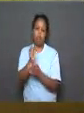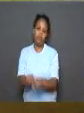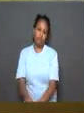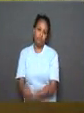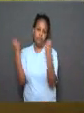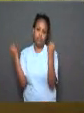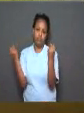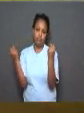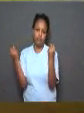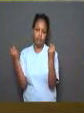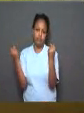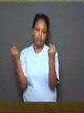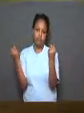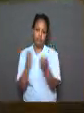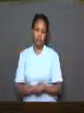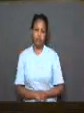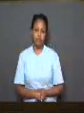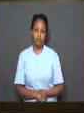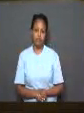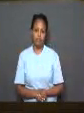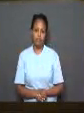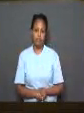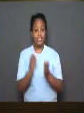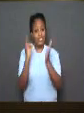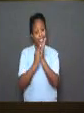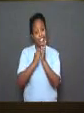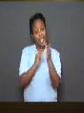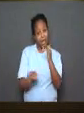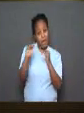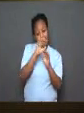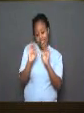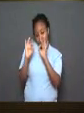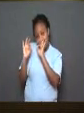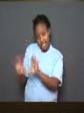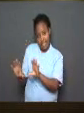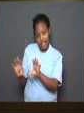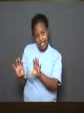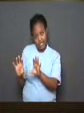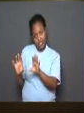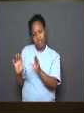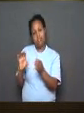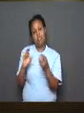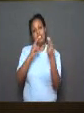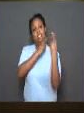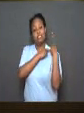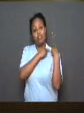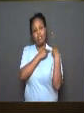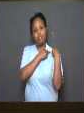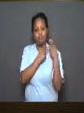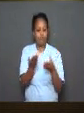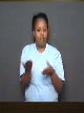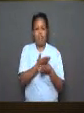are violated. The absence of rule of law means that power